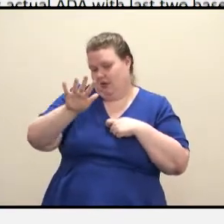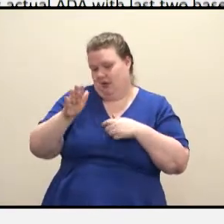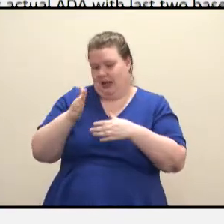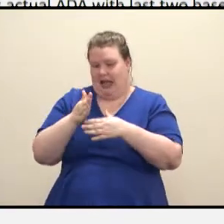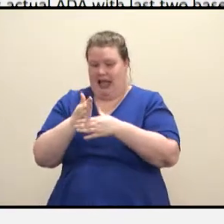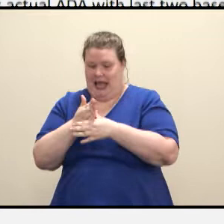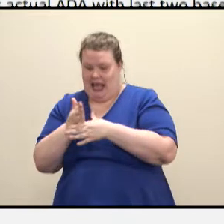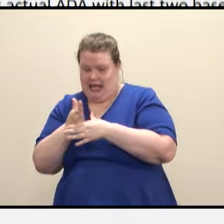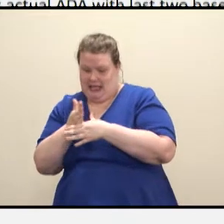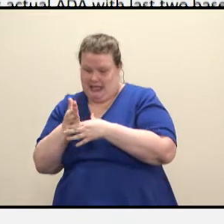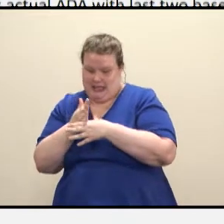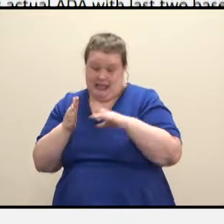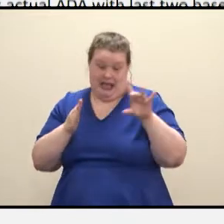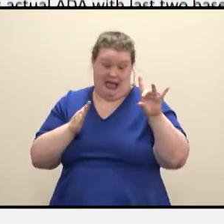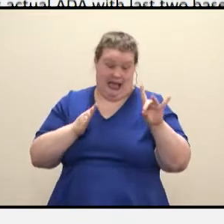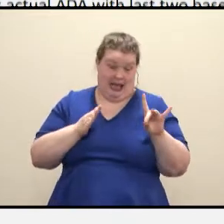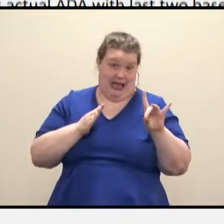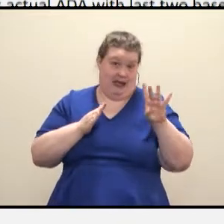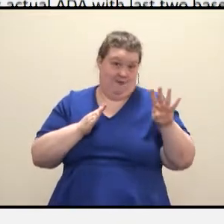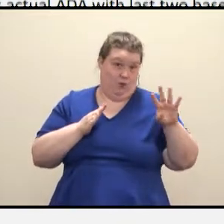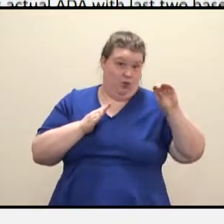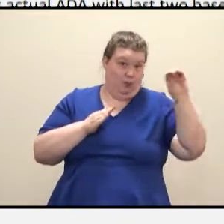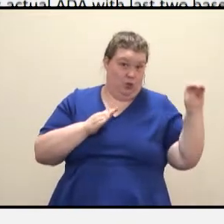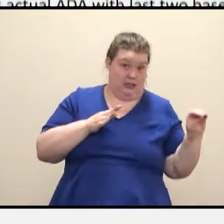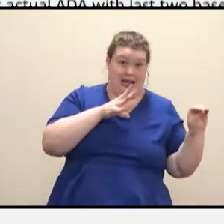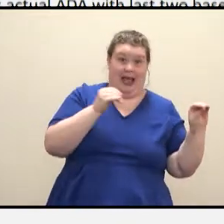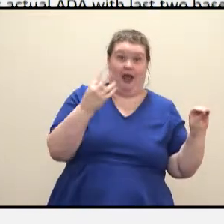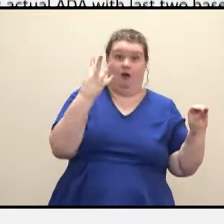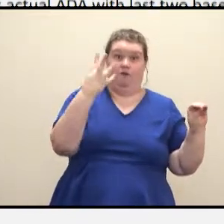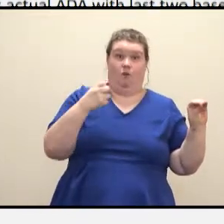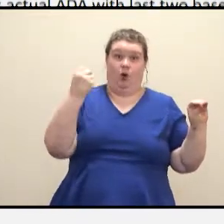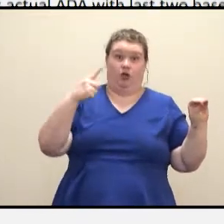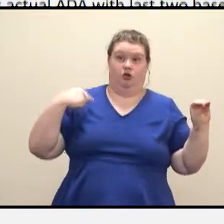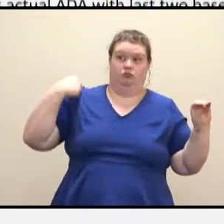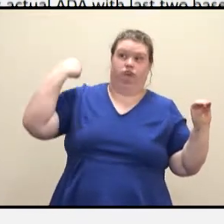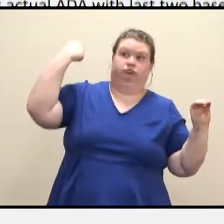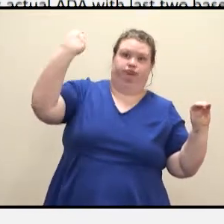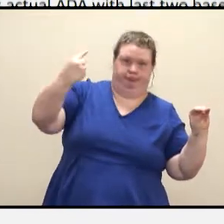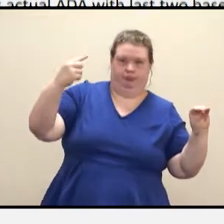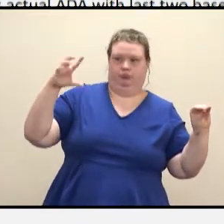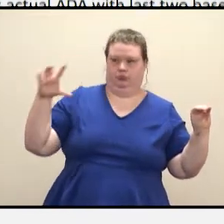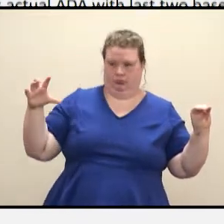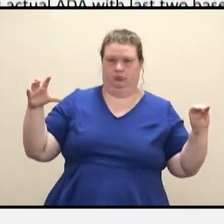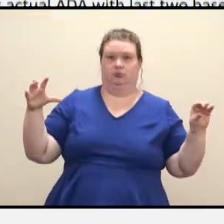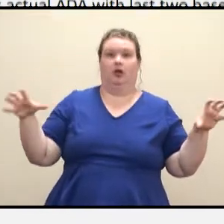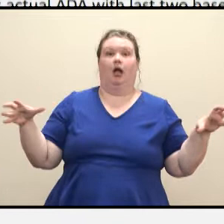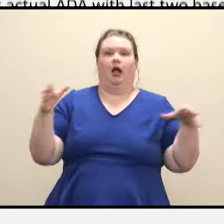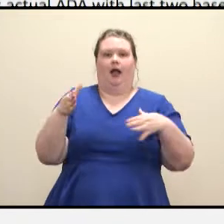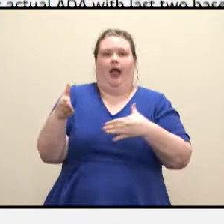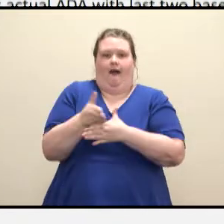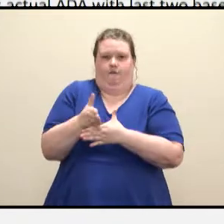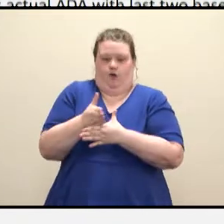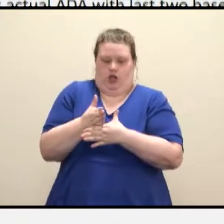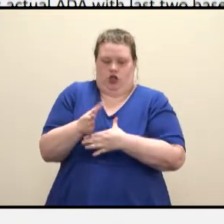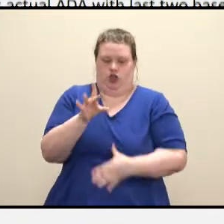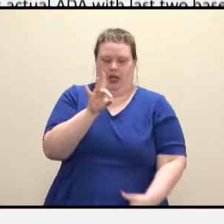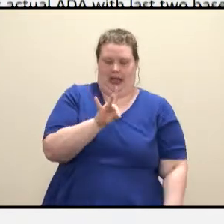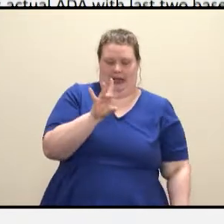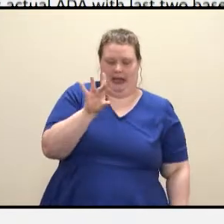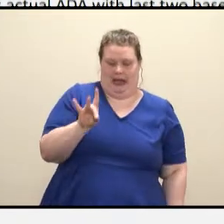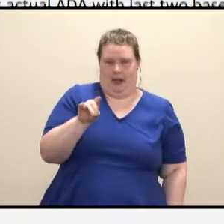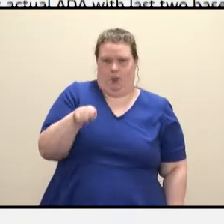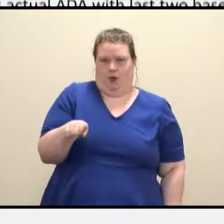84 and the 4 prior years, including 1920 at the hold harmless, not the 76.6%. But I'm